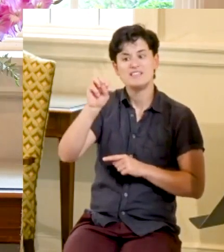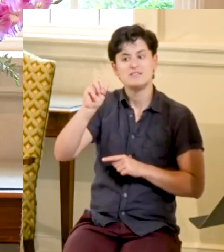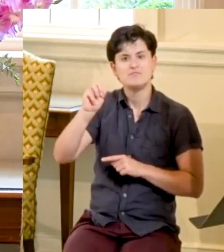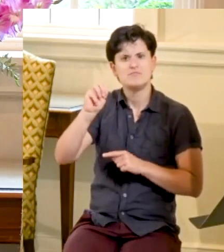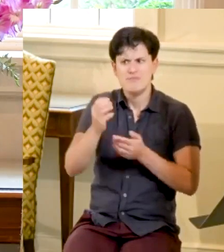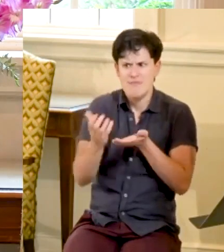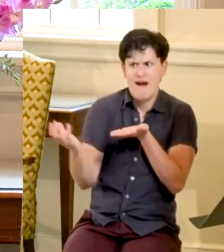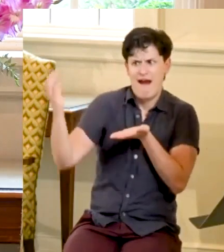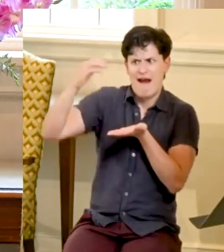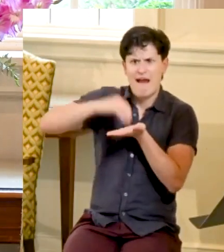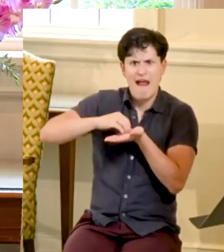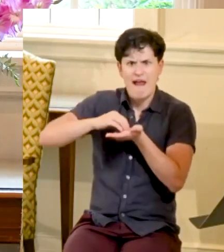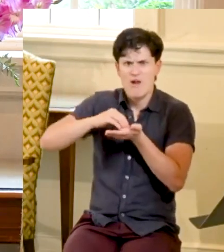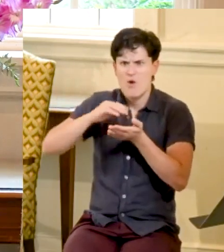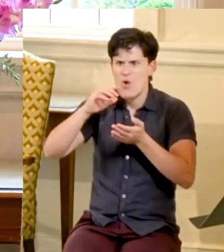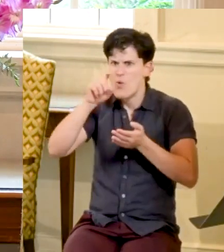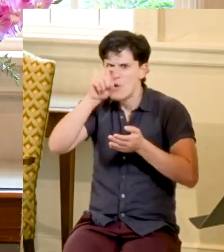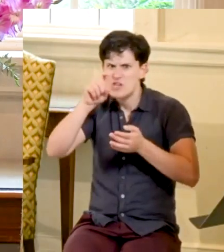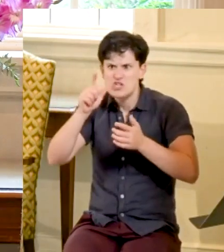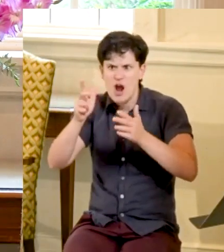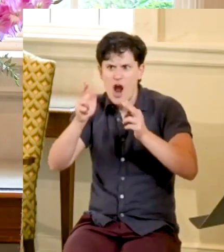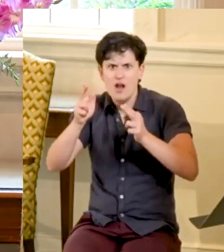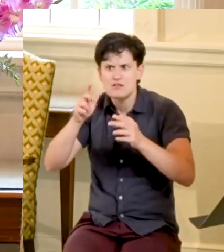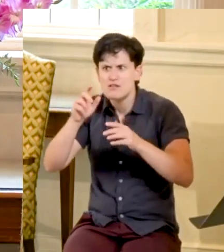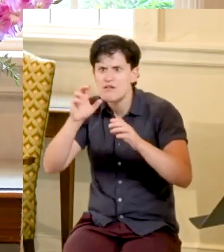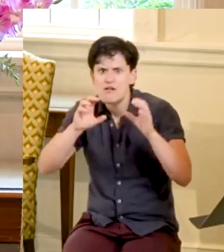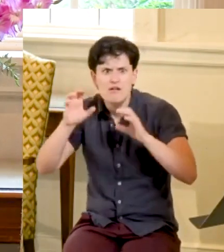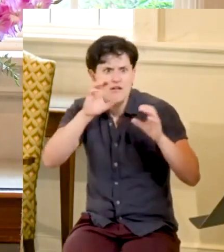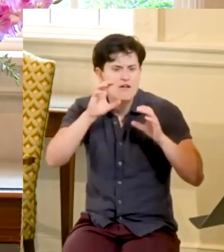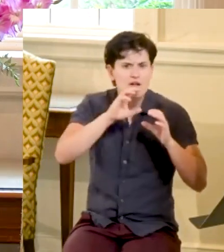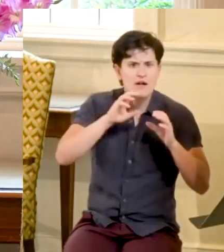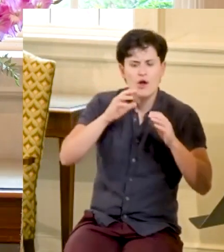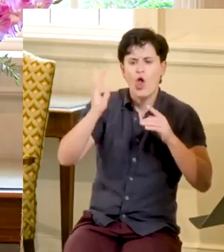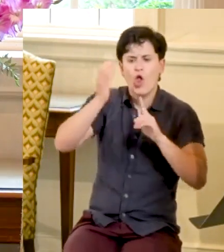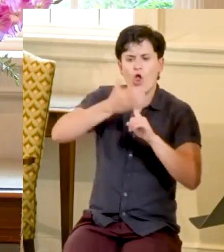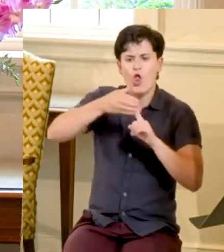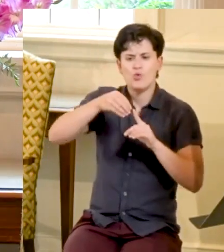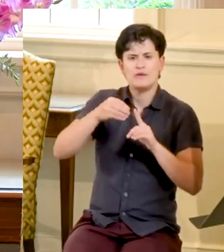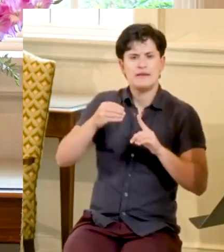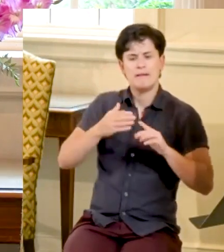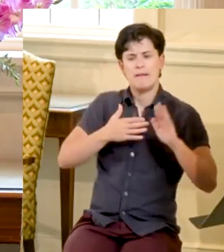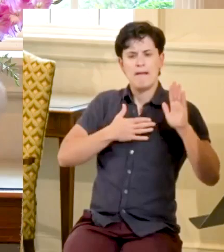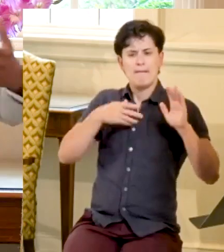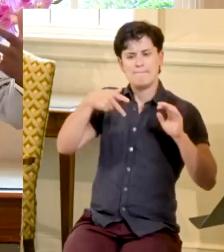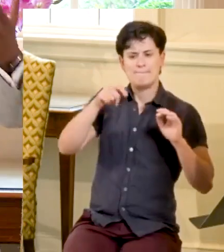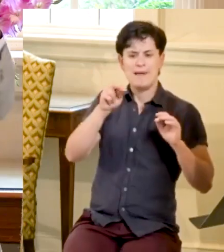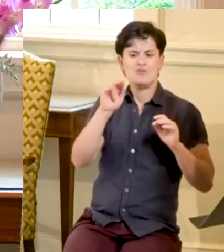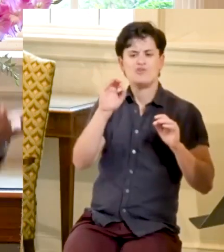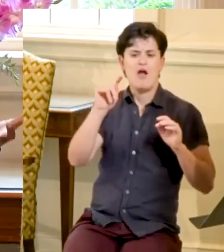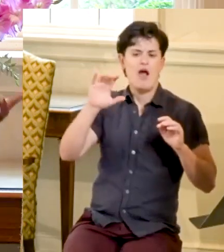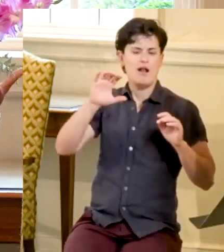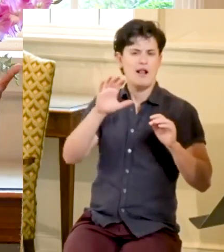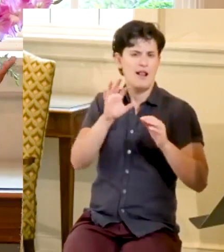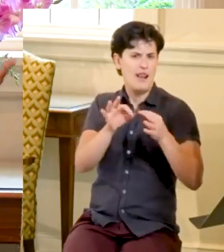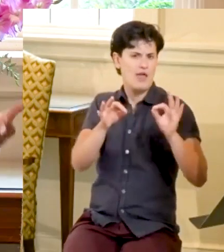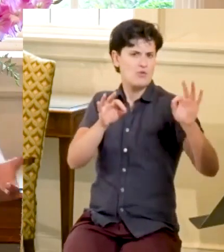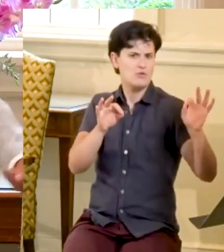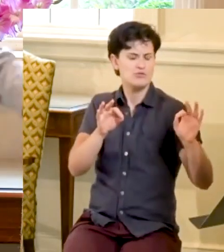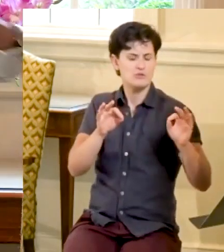in patriotic language. From pulpits to courtrooms, the line between conscience